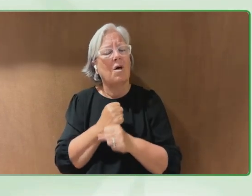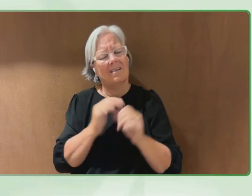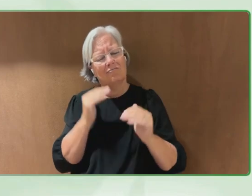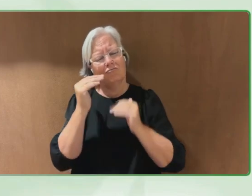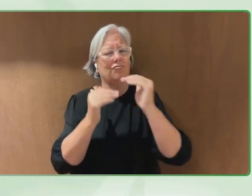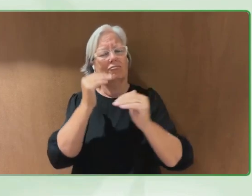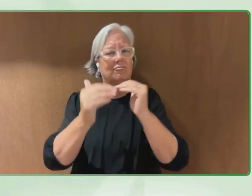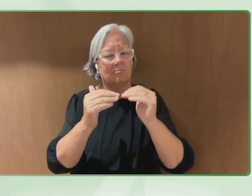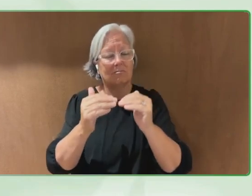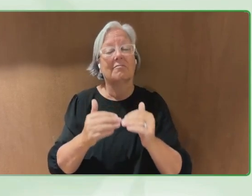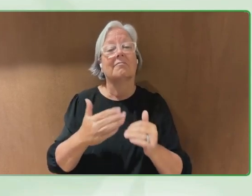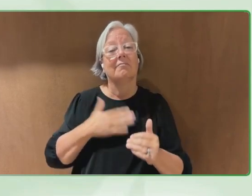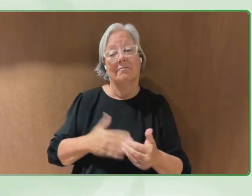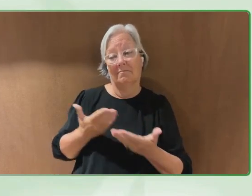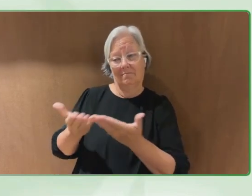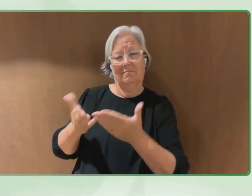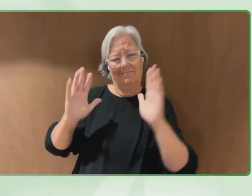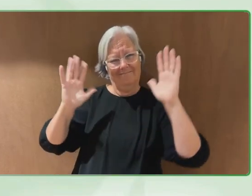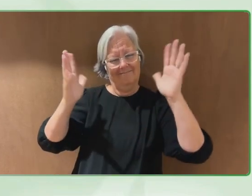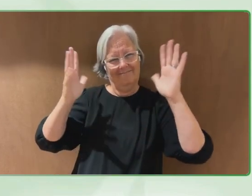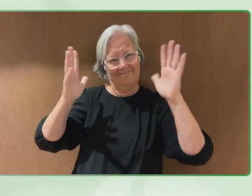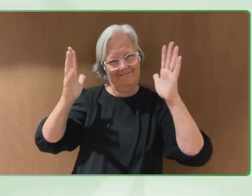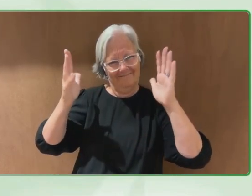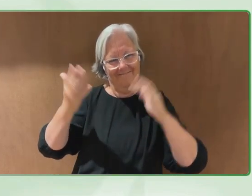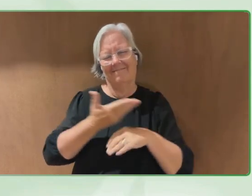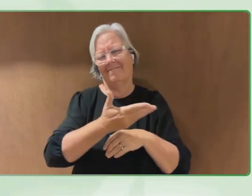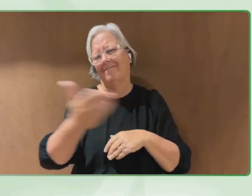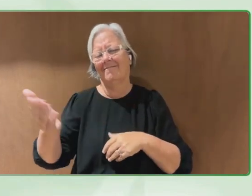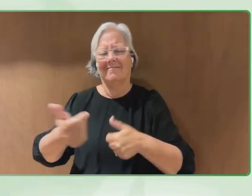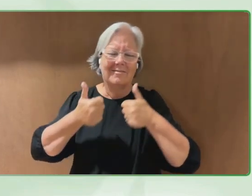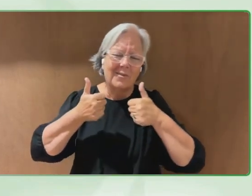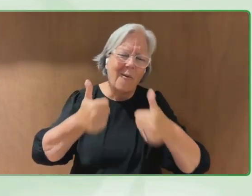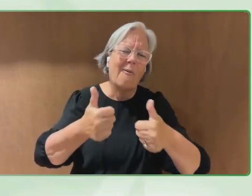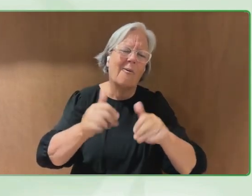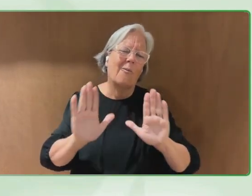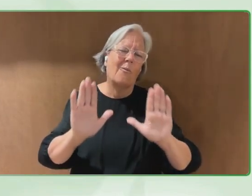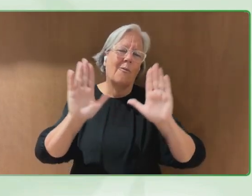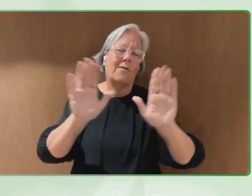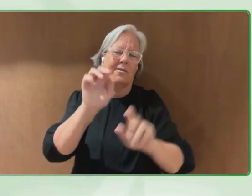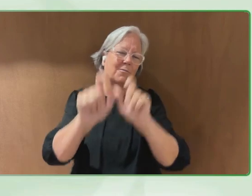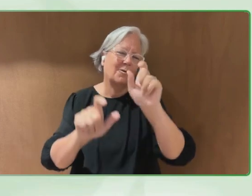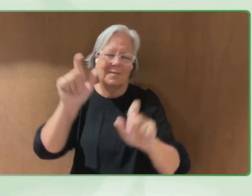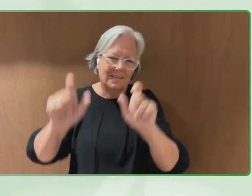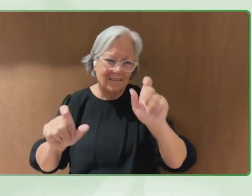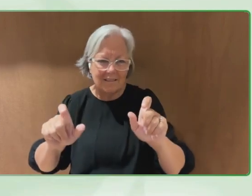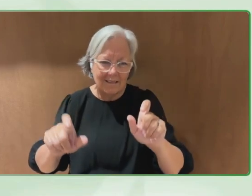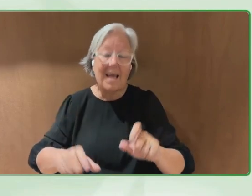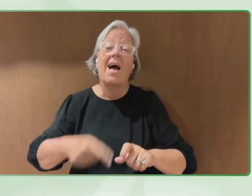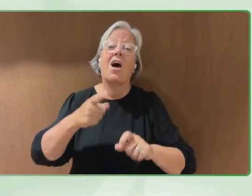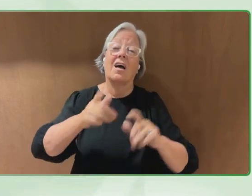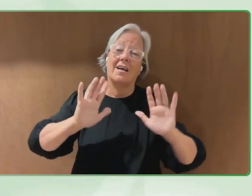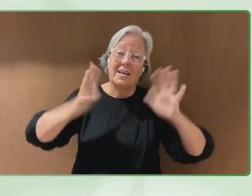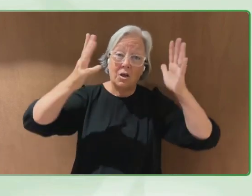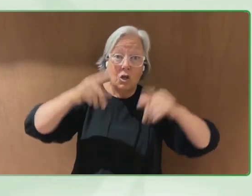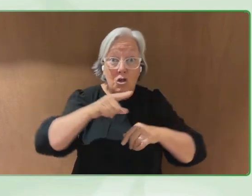of applause to these wonderful, amazing, and awesome human beings. And a round of applause for you for